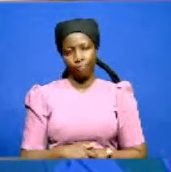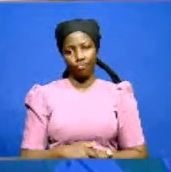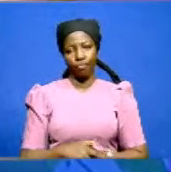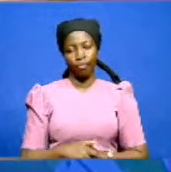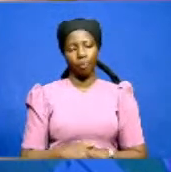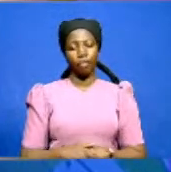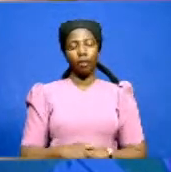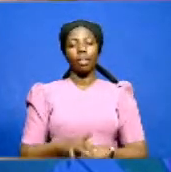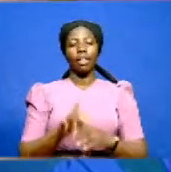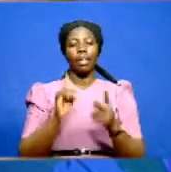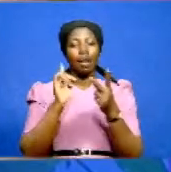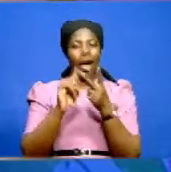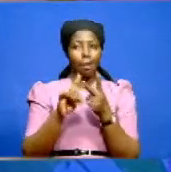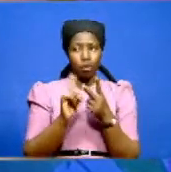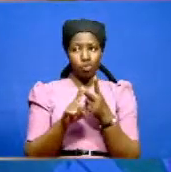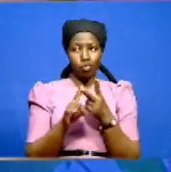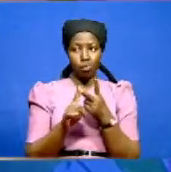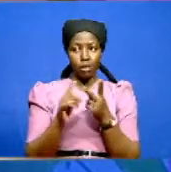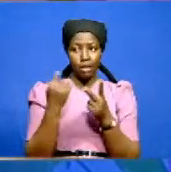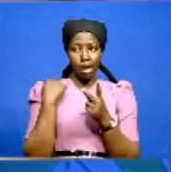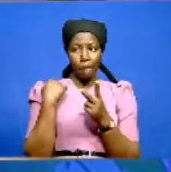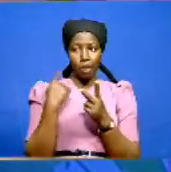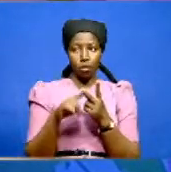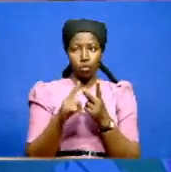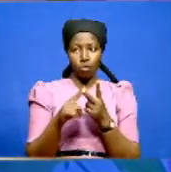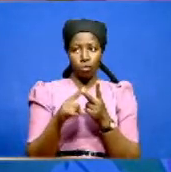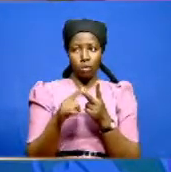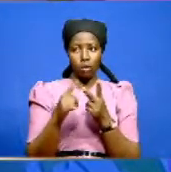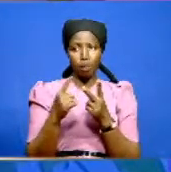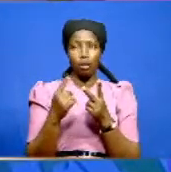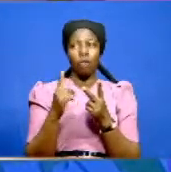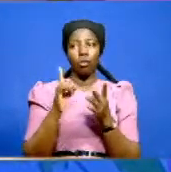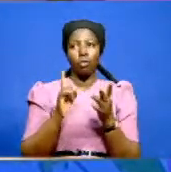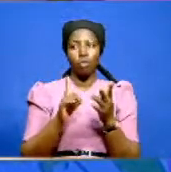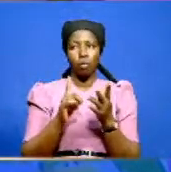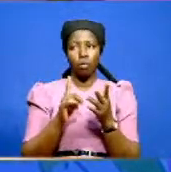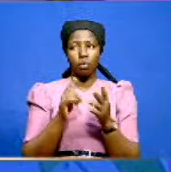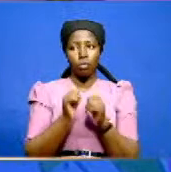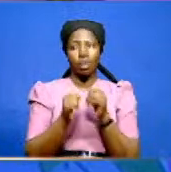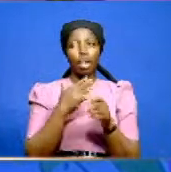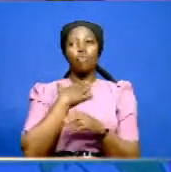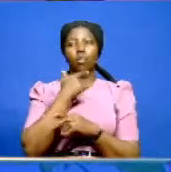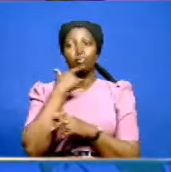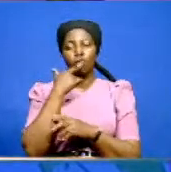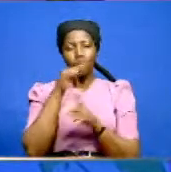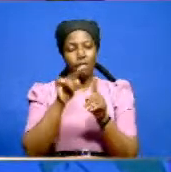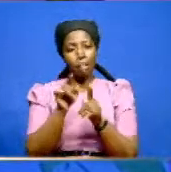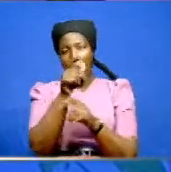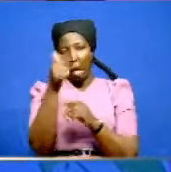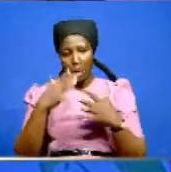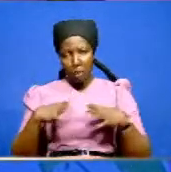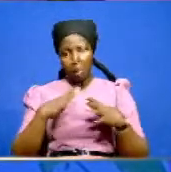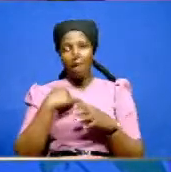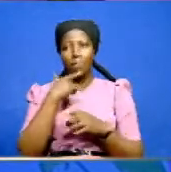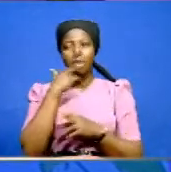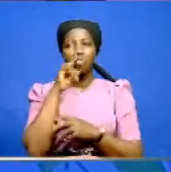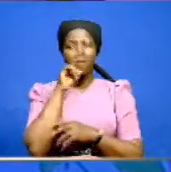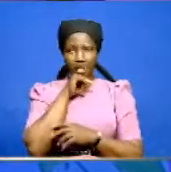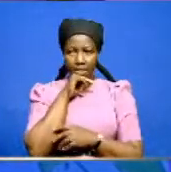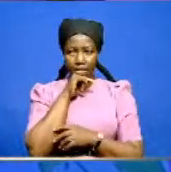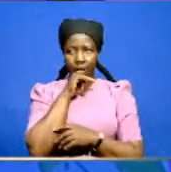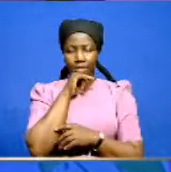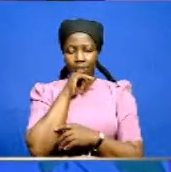The second thing that I want to mention, and other people may have mentioned it in their different